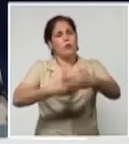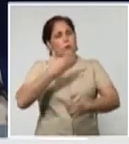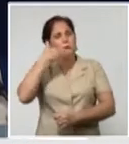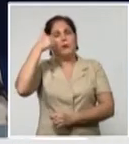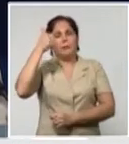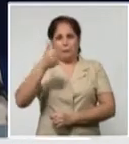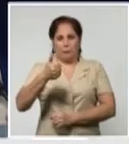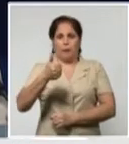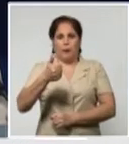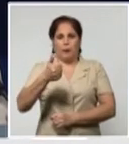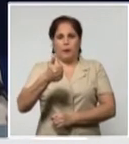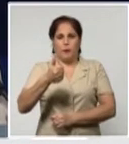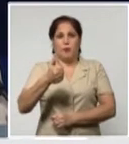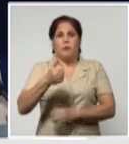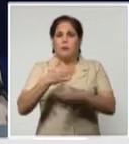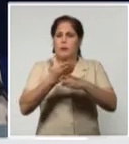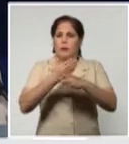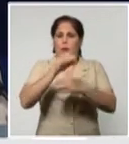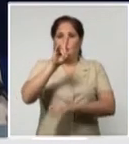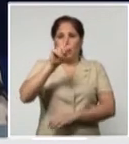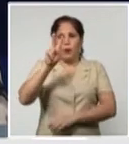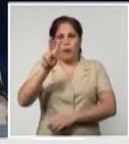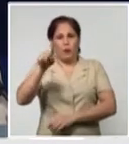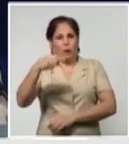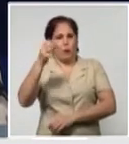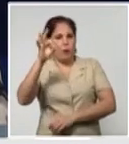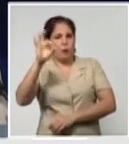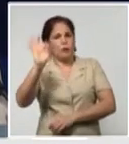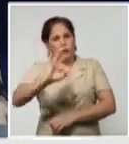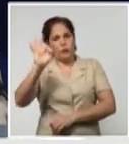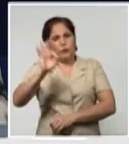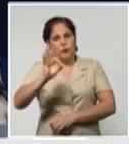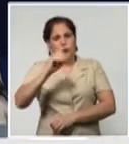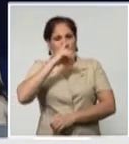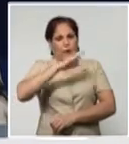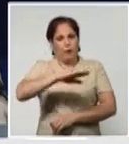is 92.8%.